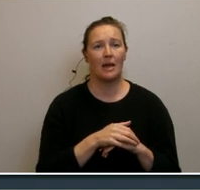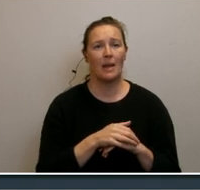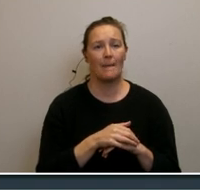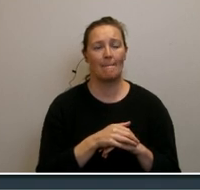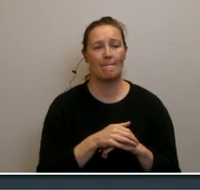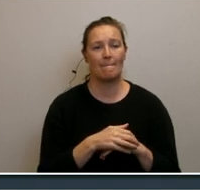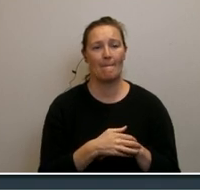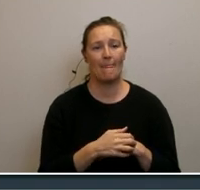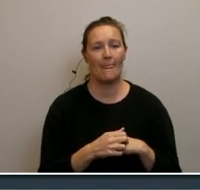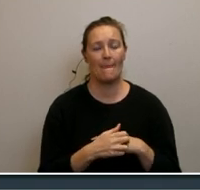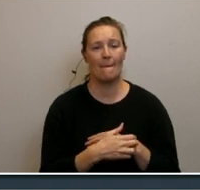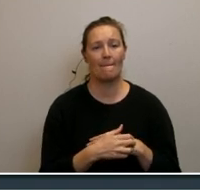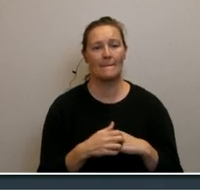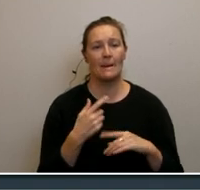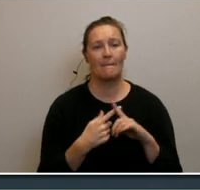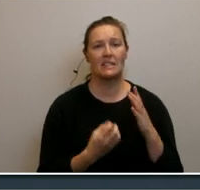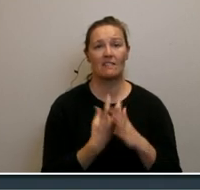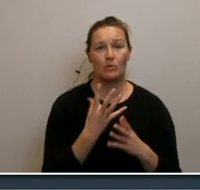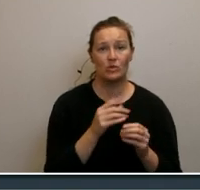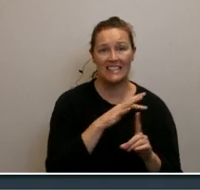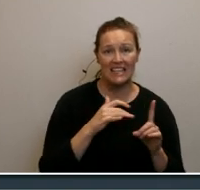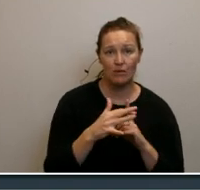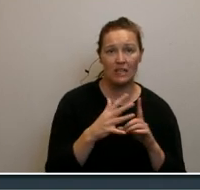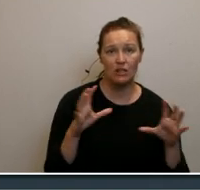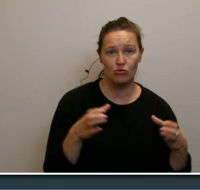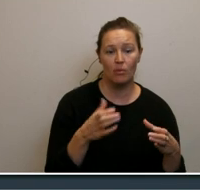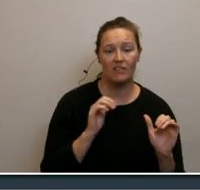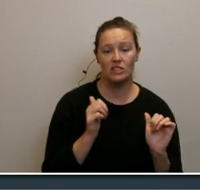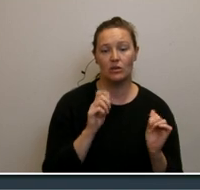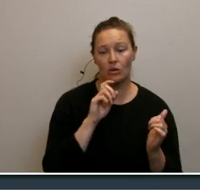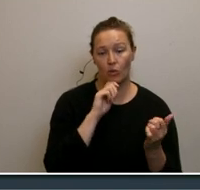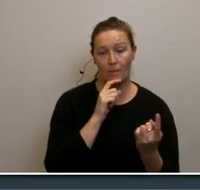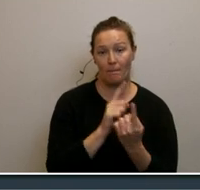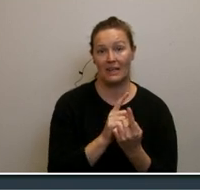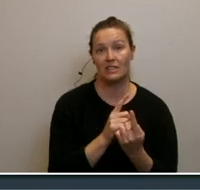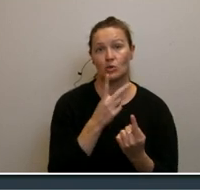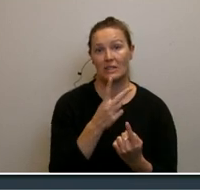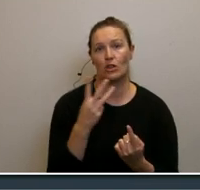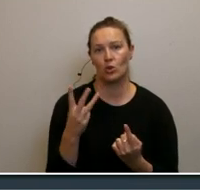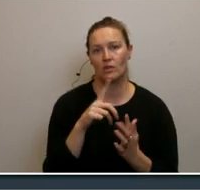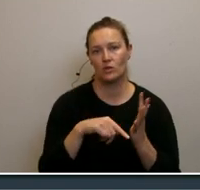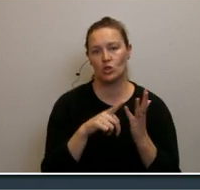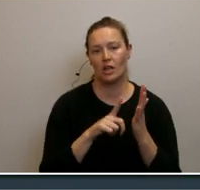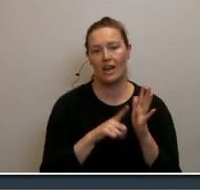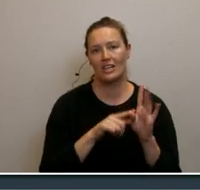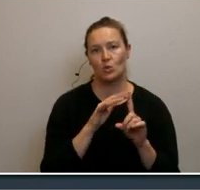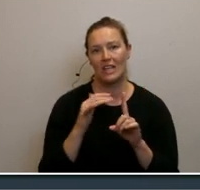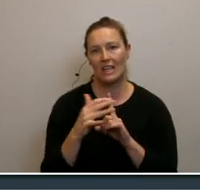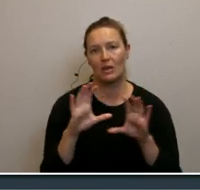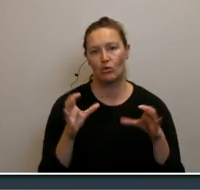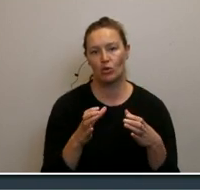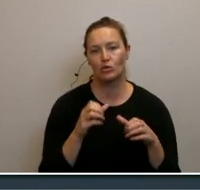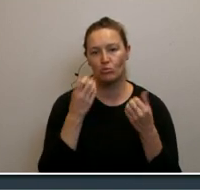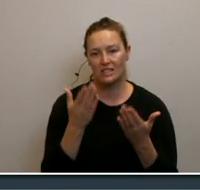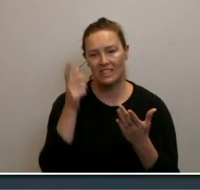allowing developments with the iwi group, we've had an invitation to meet with them on the 23rd of July to present a concept there and